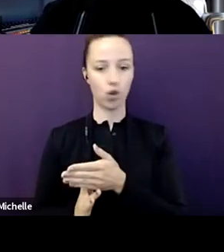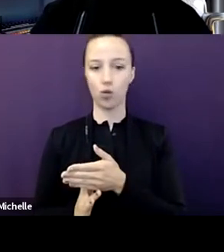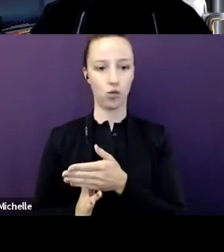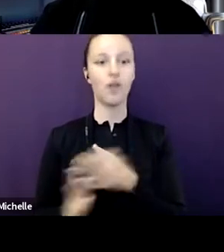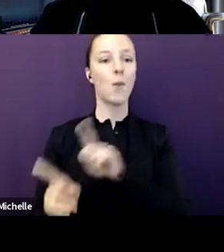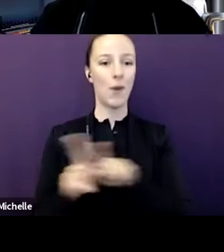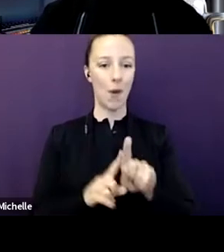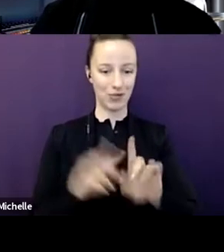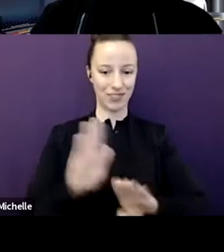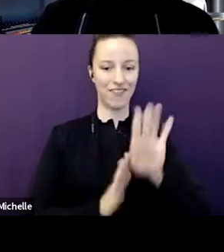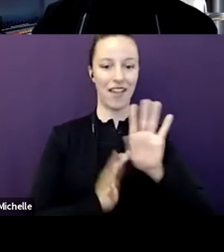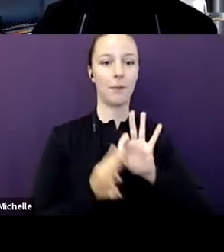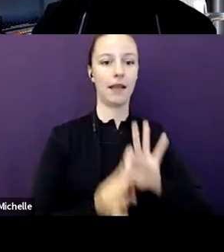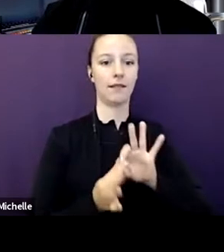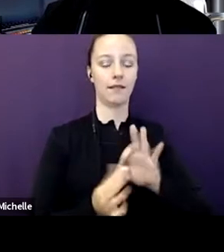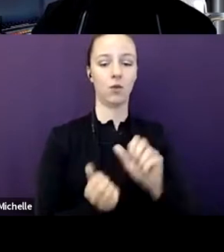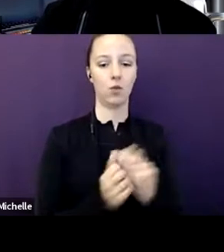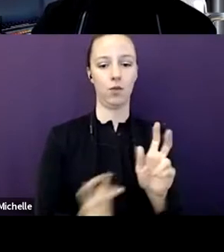people.